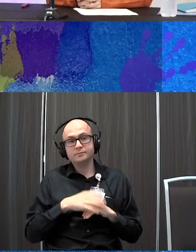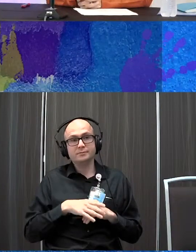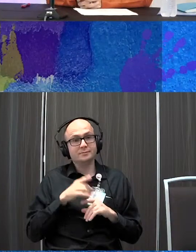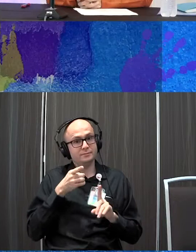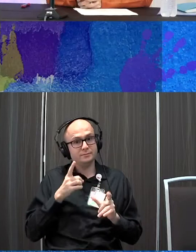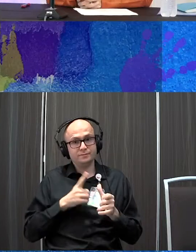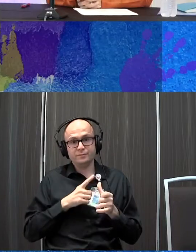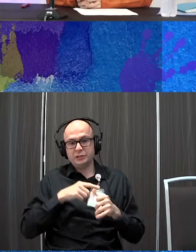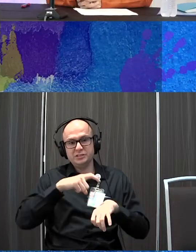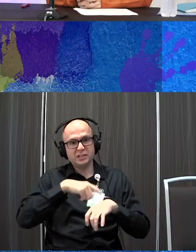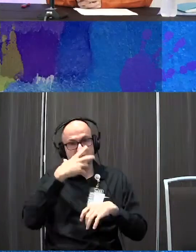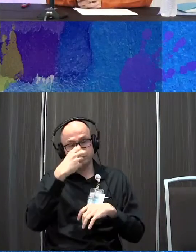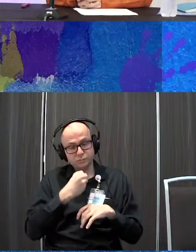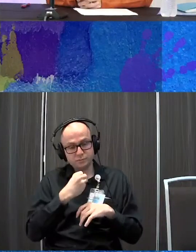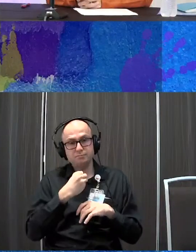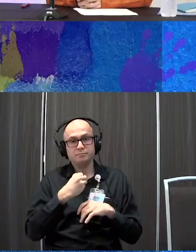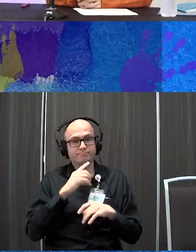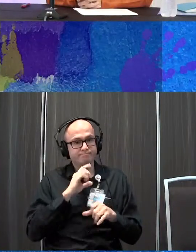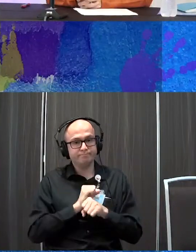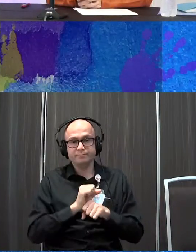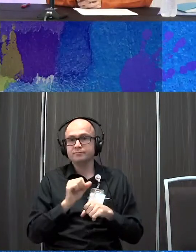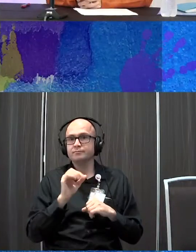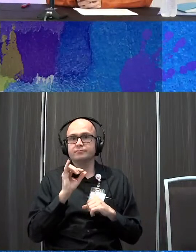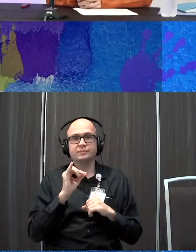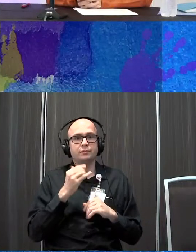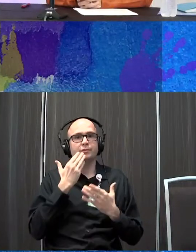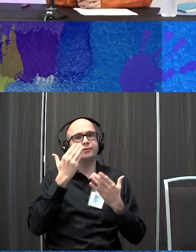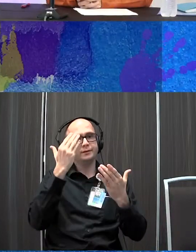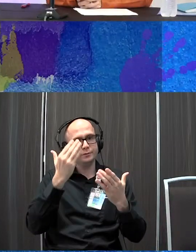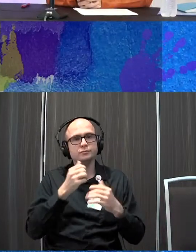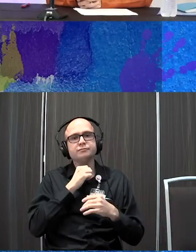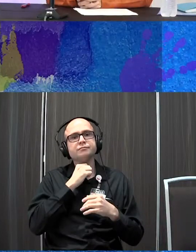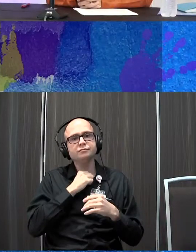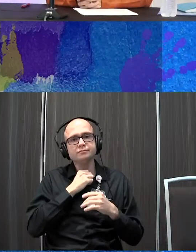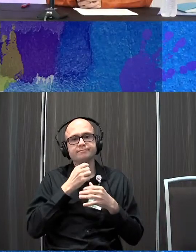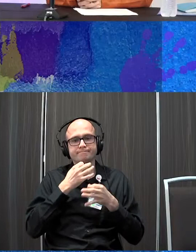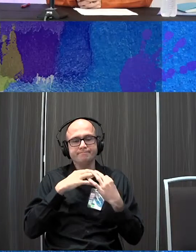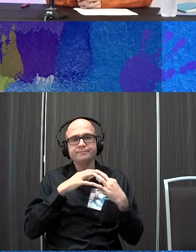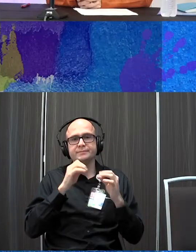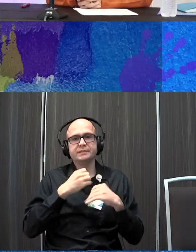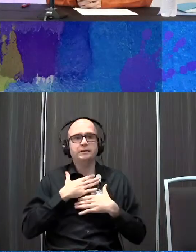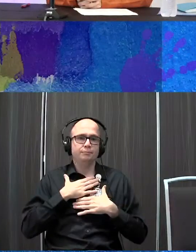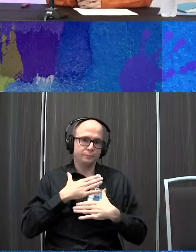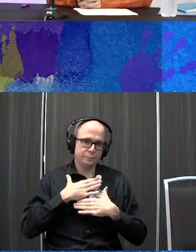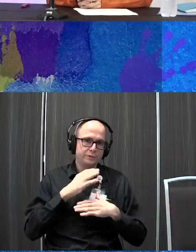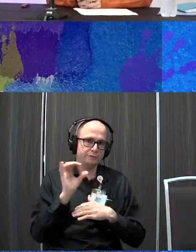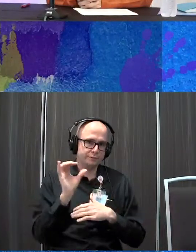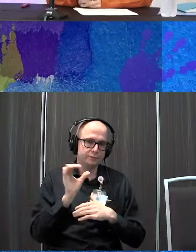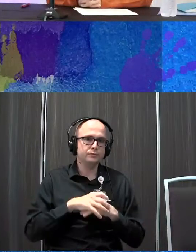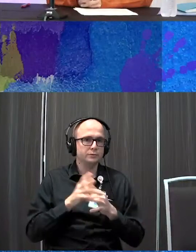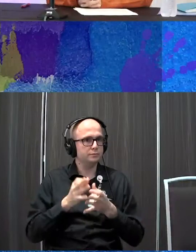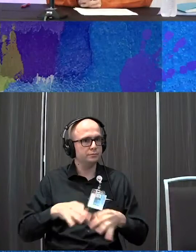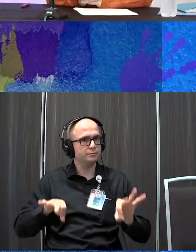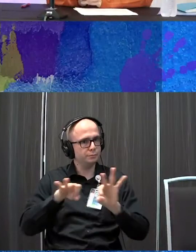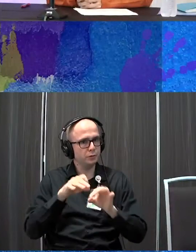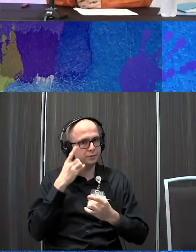the first times he slept. So we're very thankful that he got his trach then, because he could finally breathe. So I think that's really important